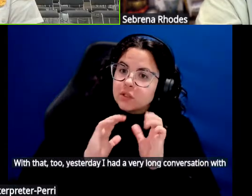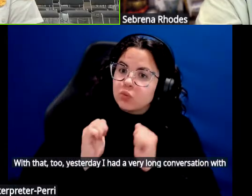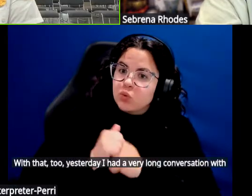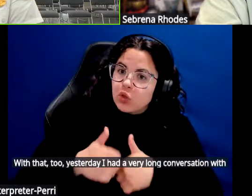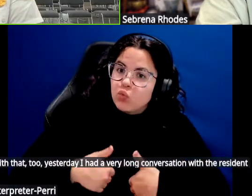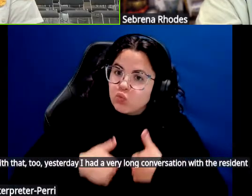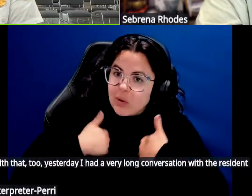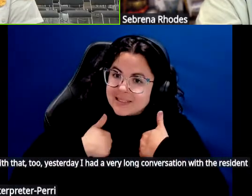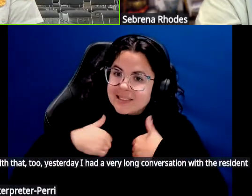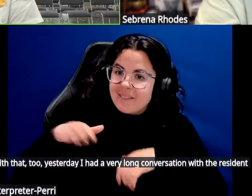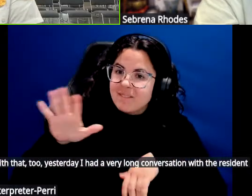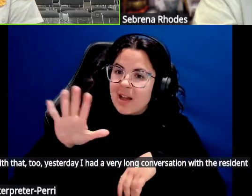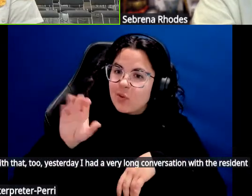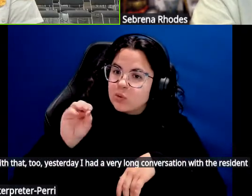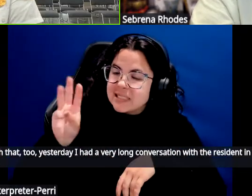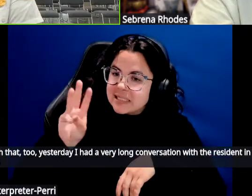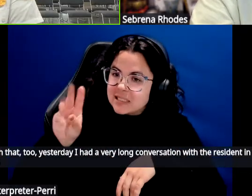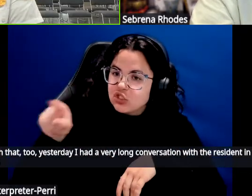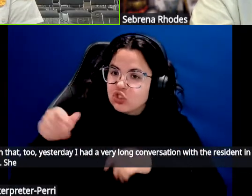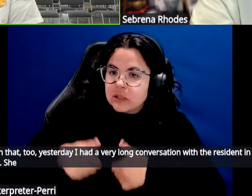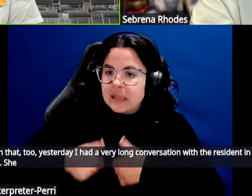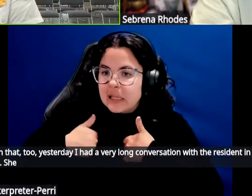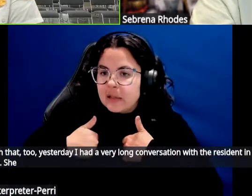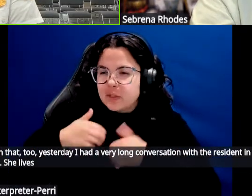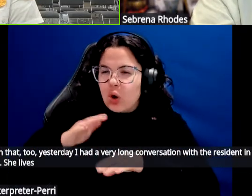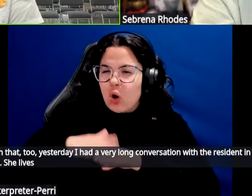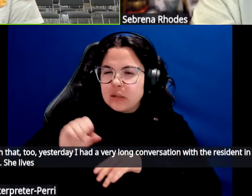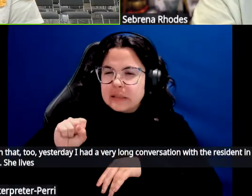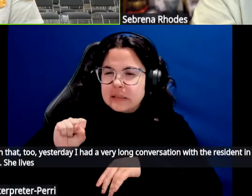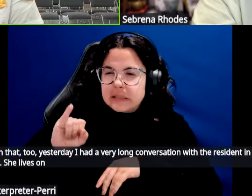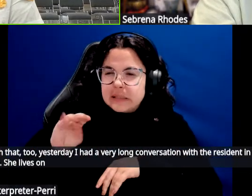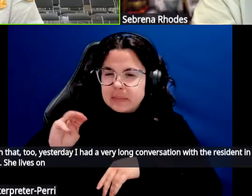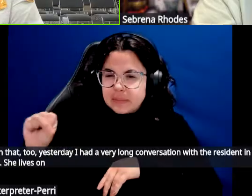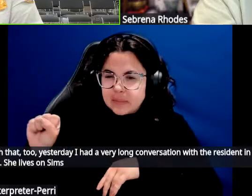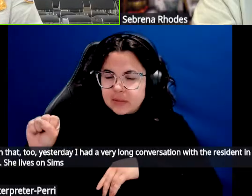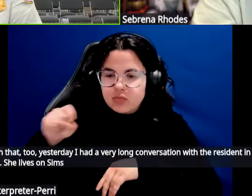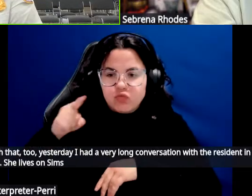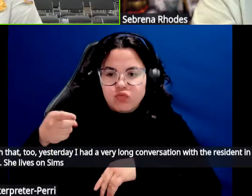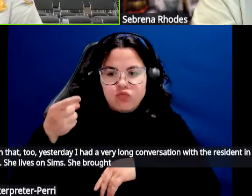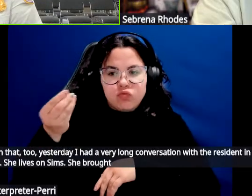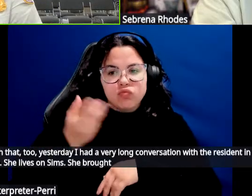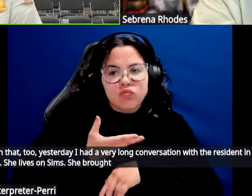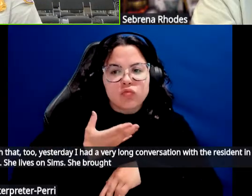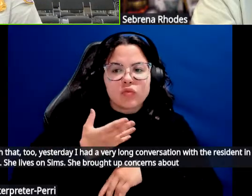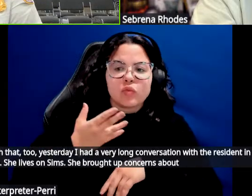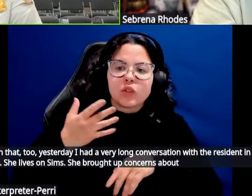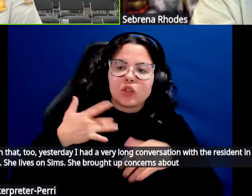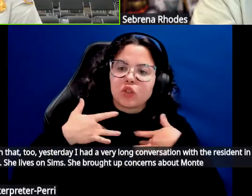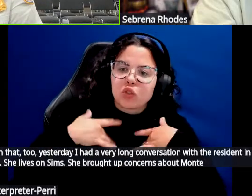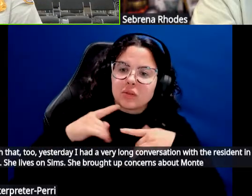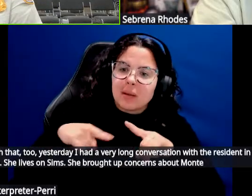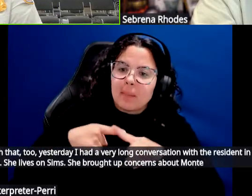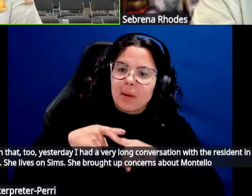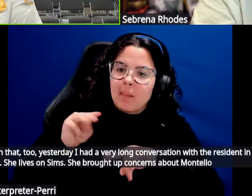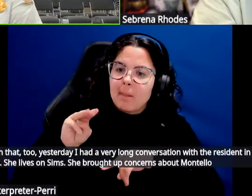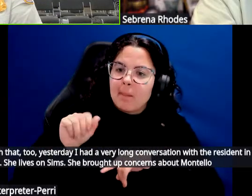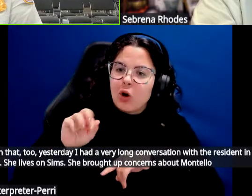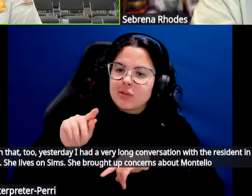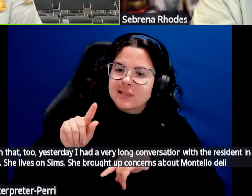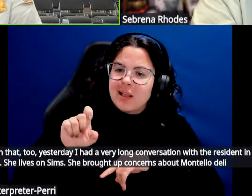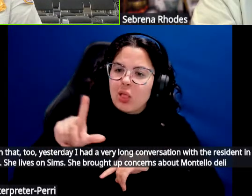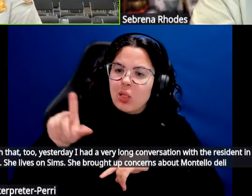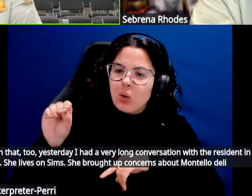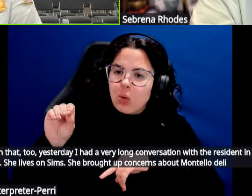in 506. She lives on Sims. She brought up concerns about Montello Deli.